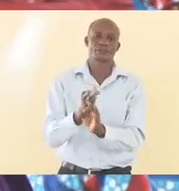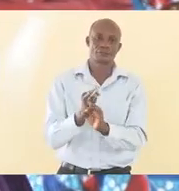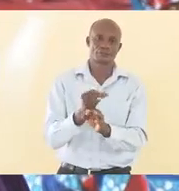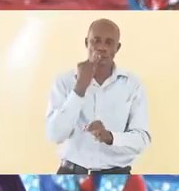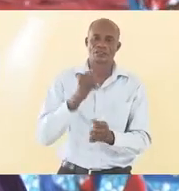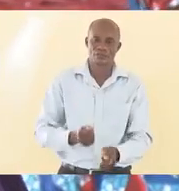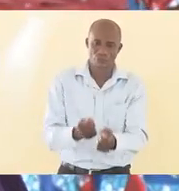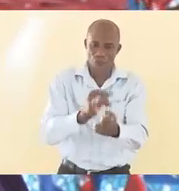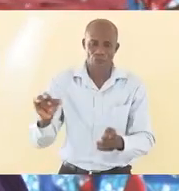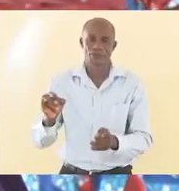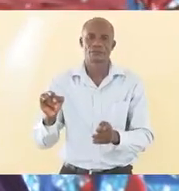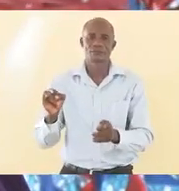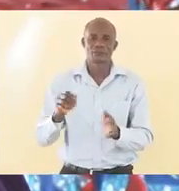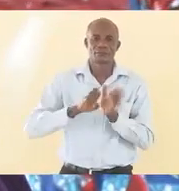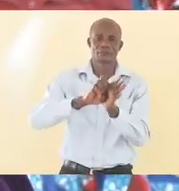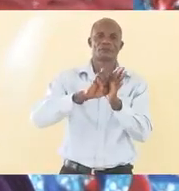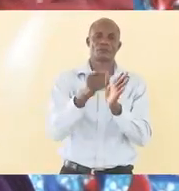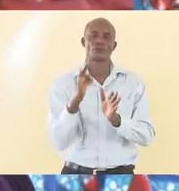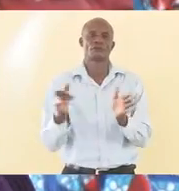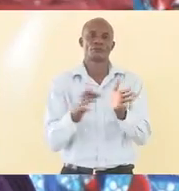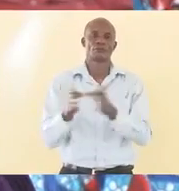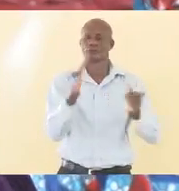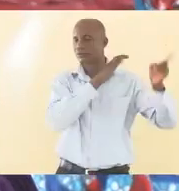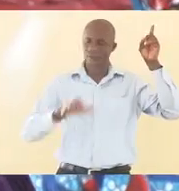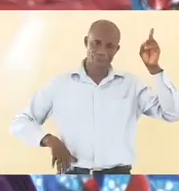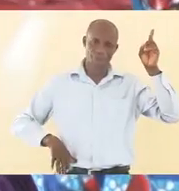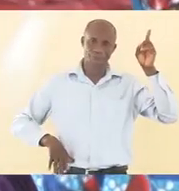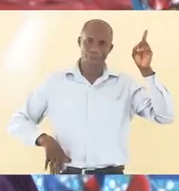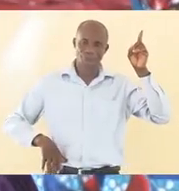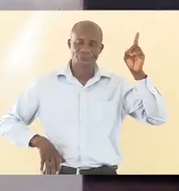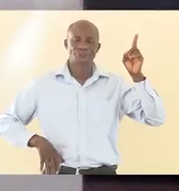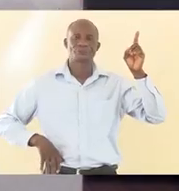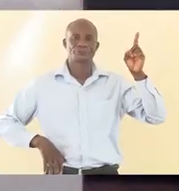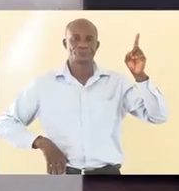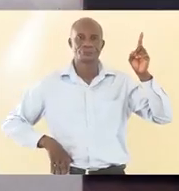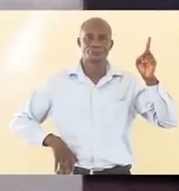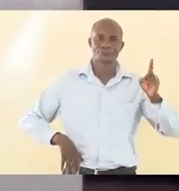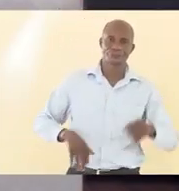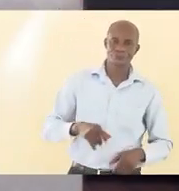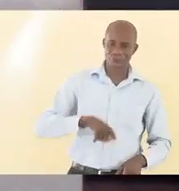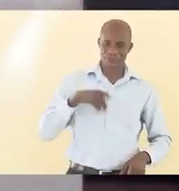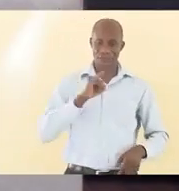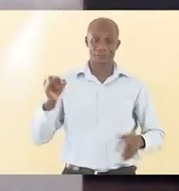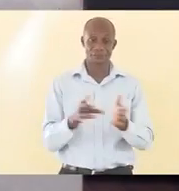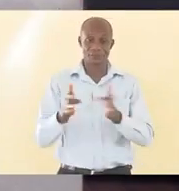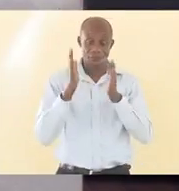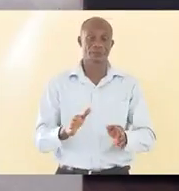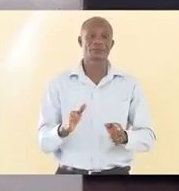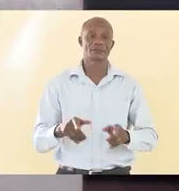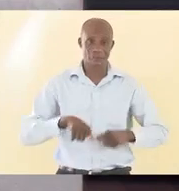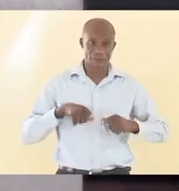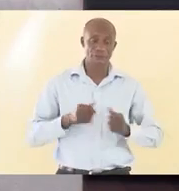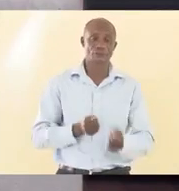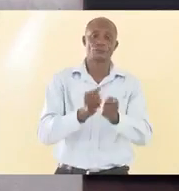is following the examples of Jesus Christ. To live the Christian life means following the example of Jesus Christ.